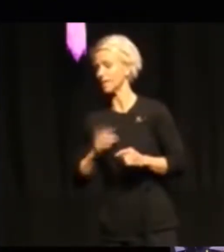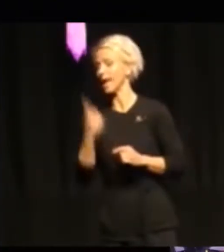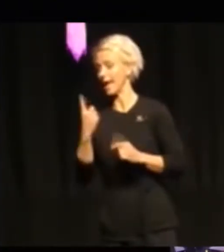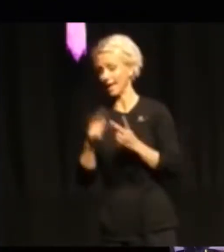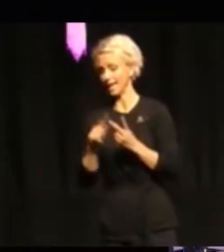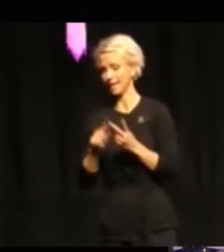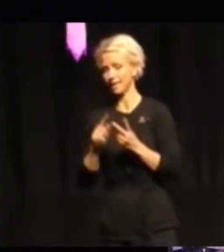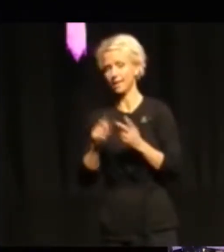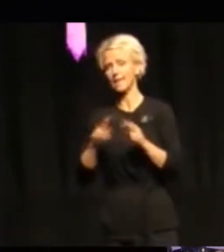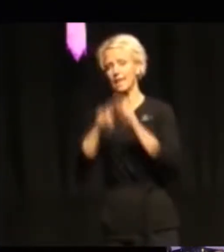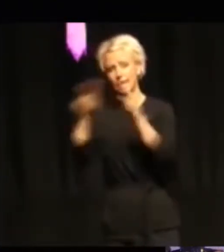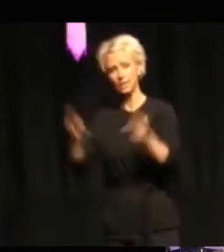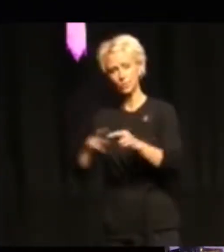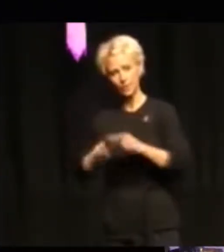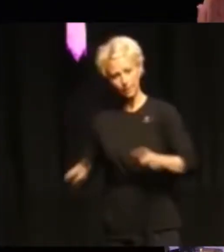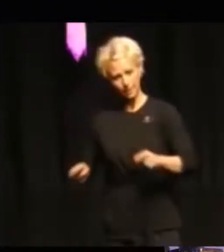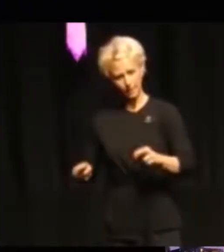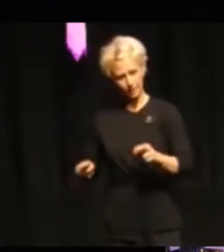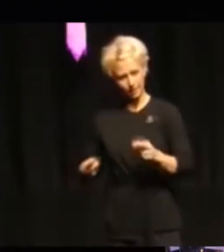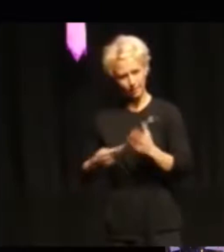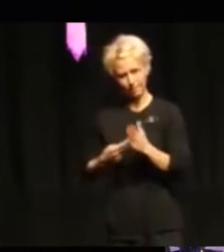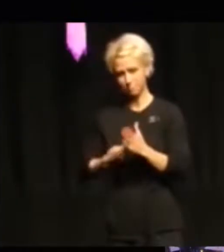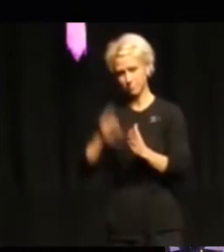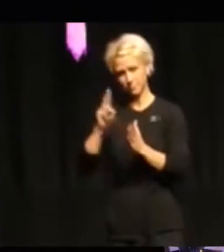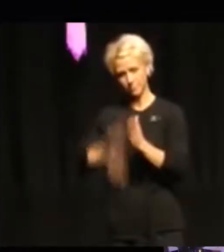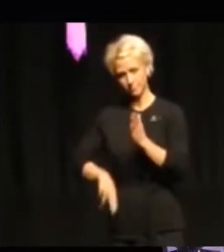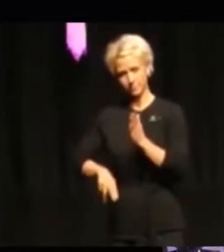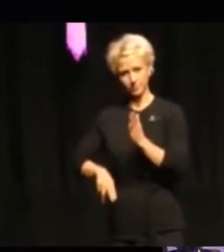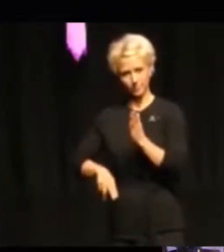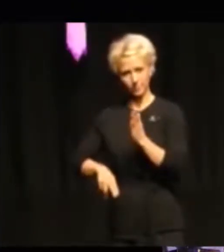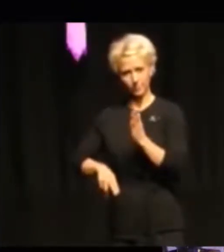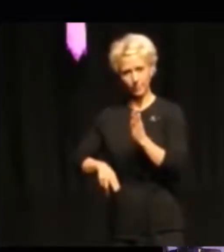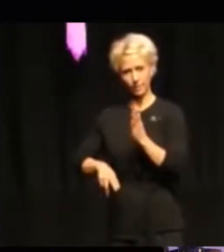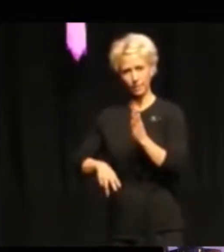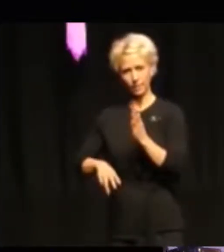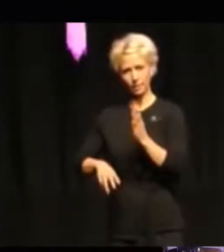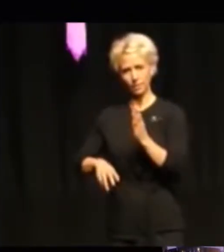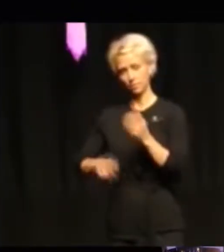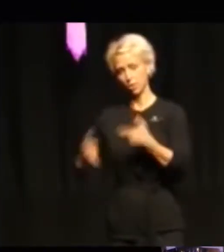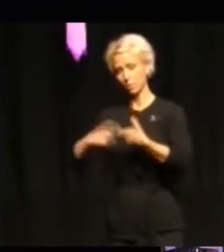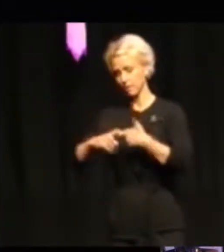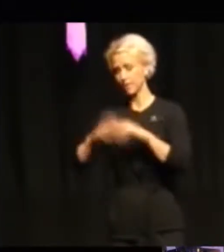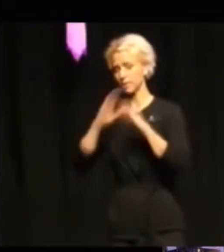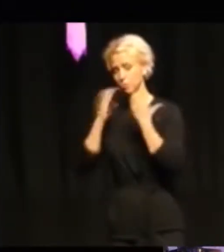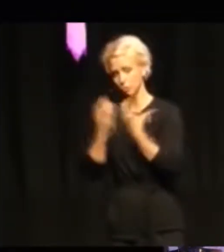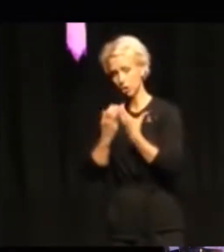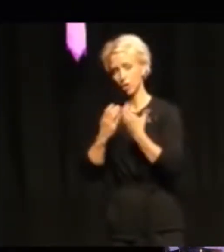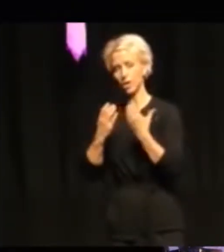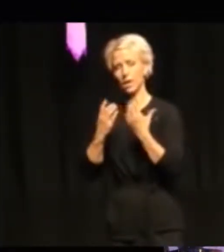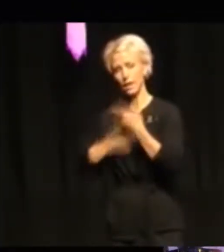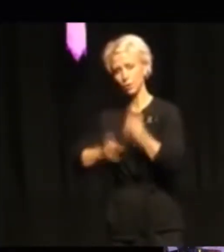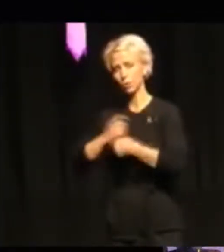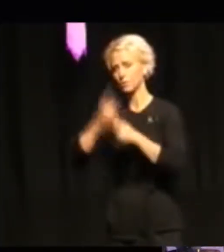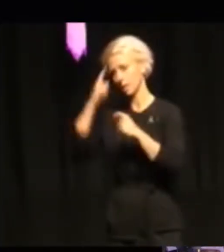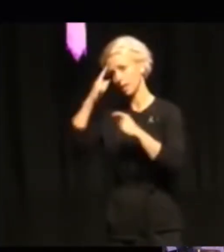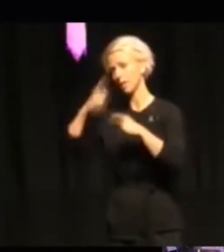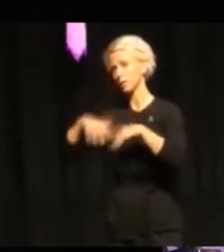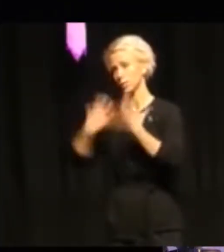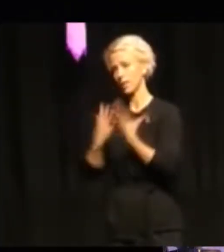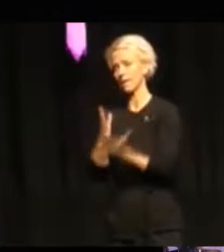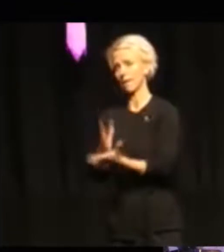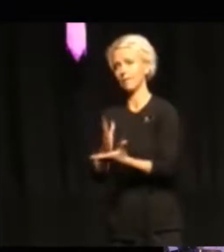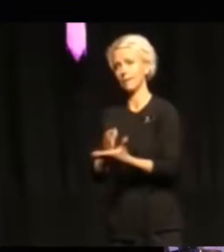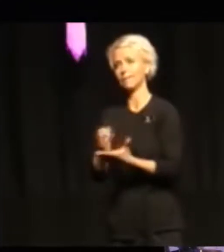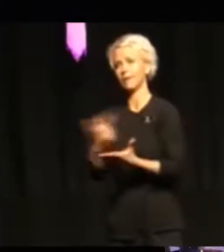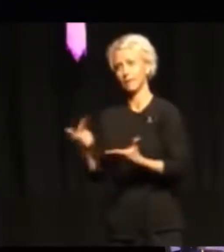one of them is called the International Covenant, fancy way of saying treaty, on economic, social, and cultural rights.